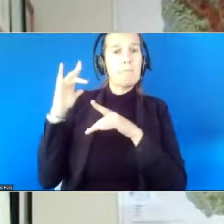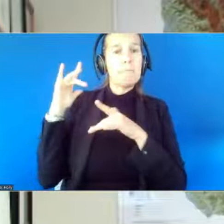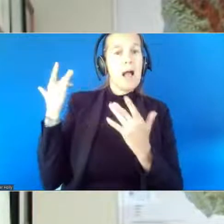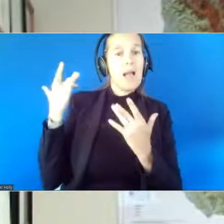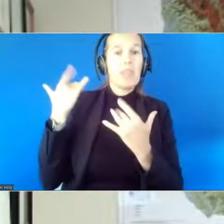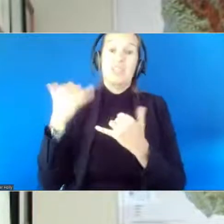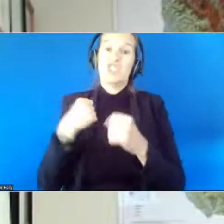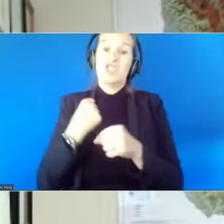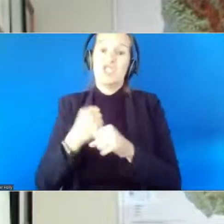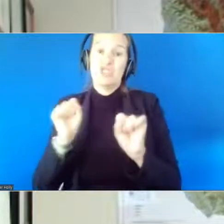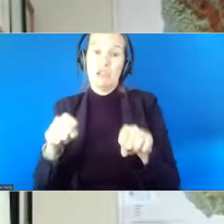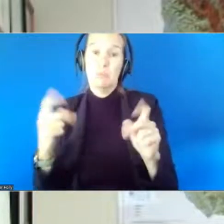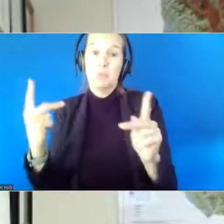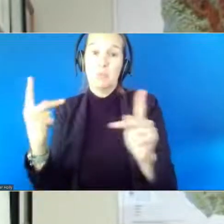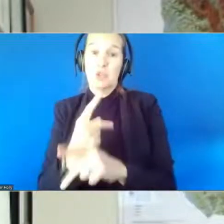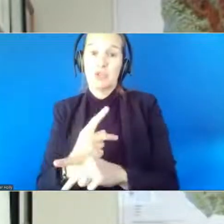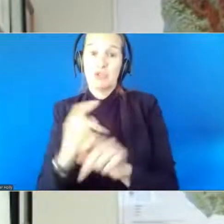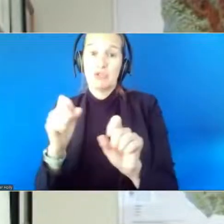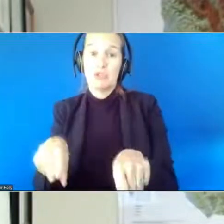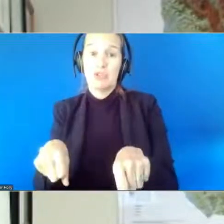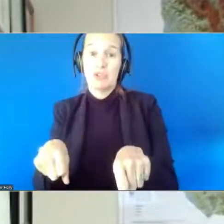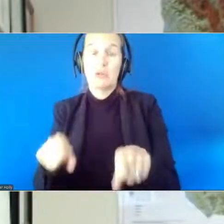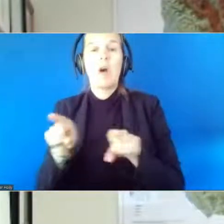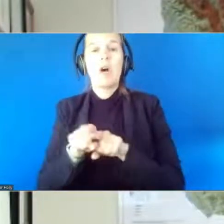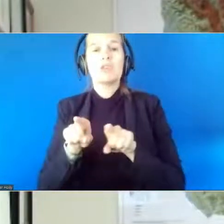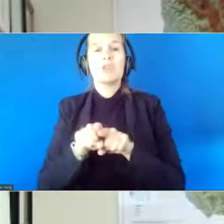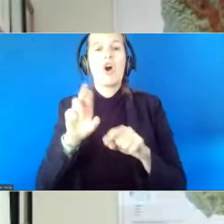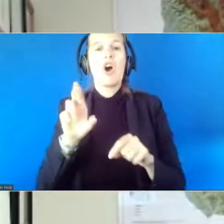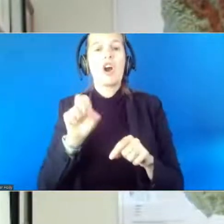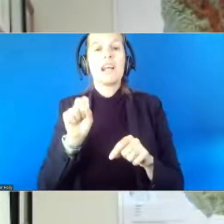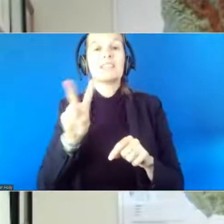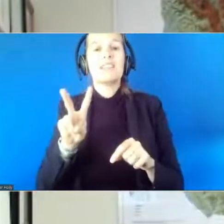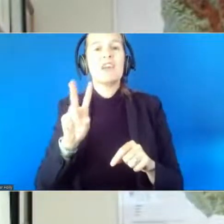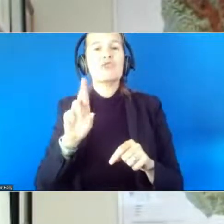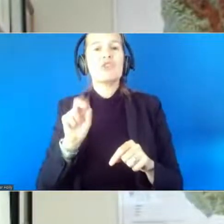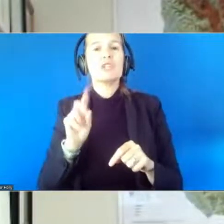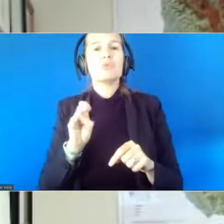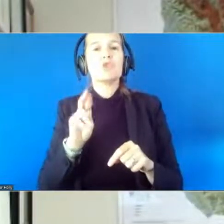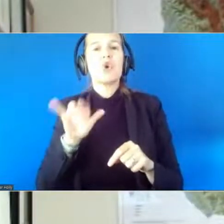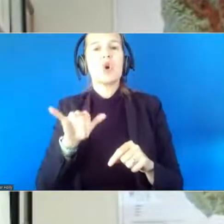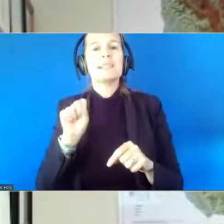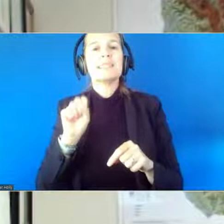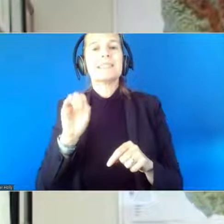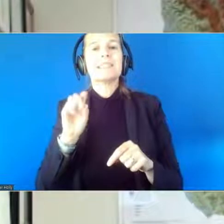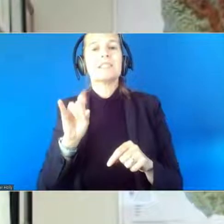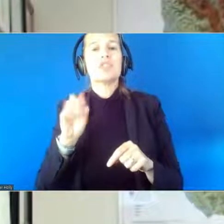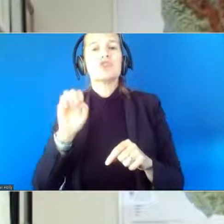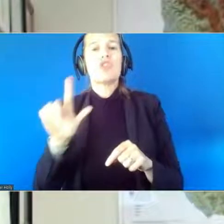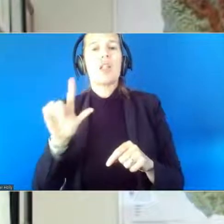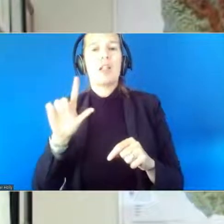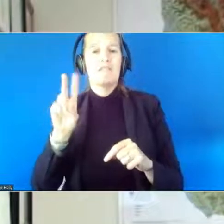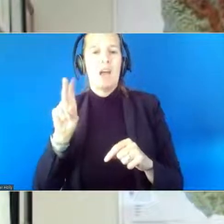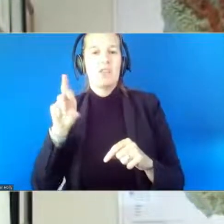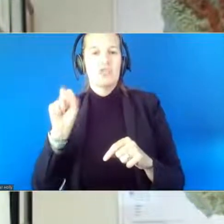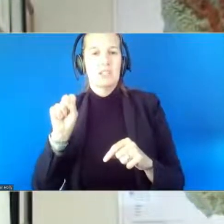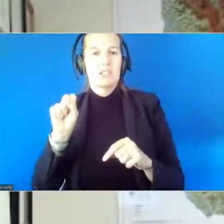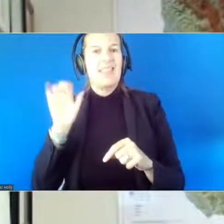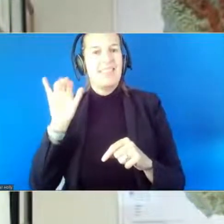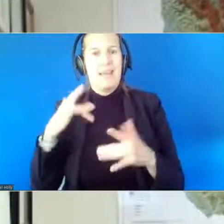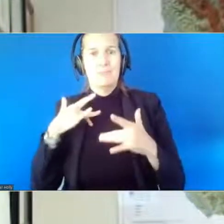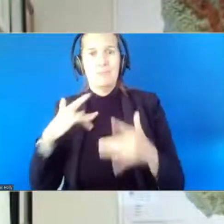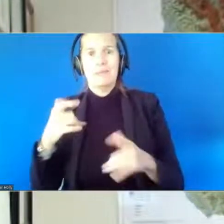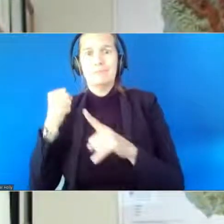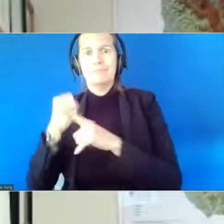year. Also this year, RSV, respiratory syncytial virus, which is a threat mostly to the very young children and